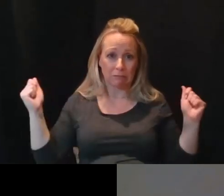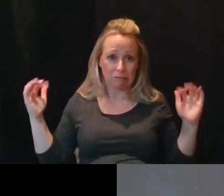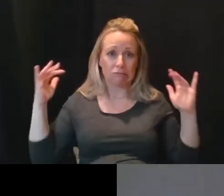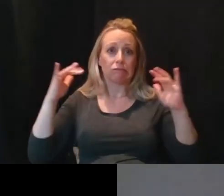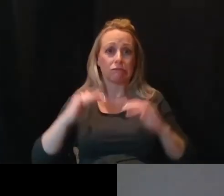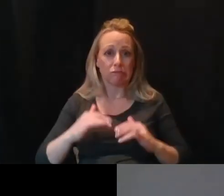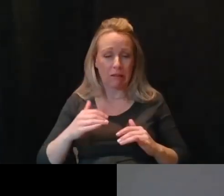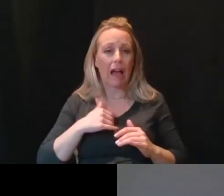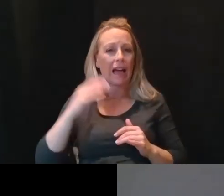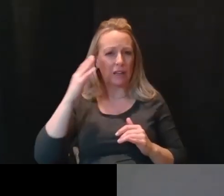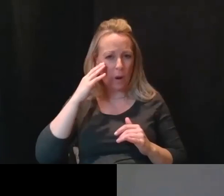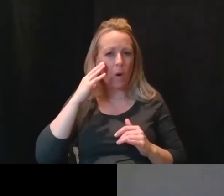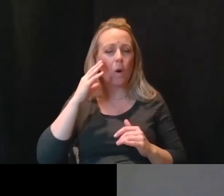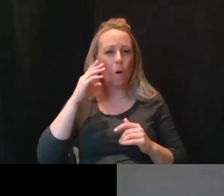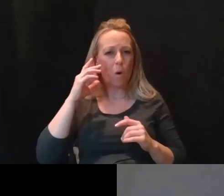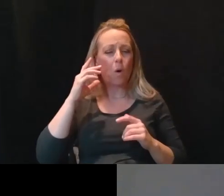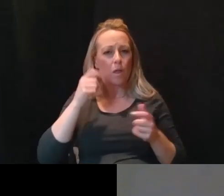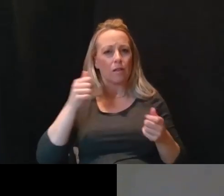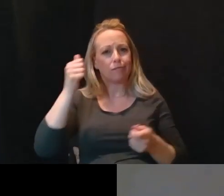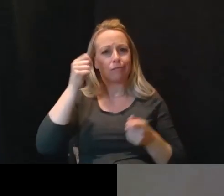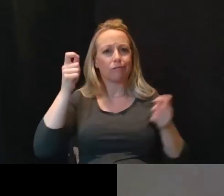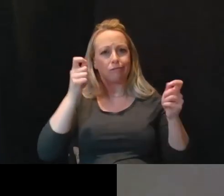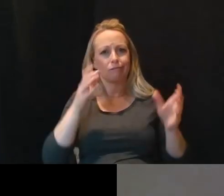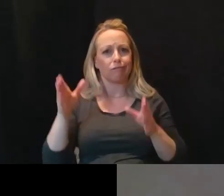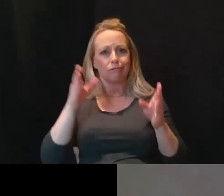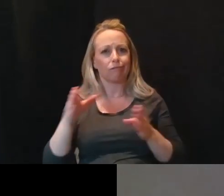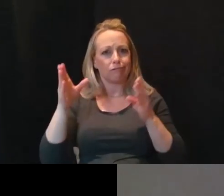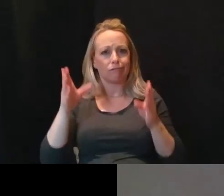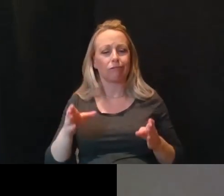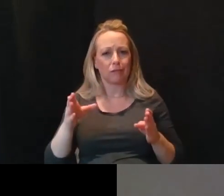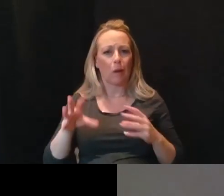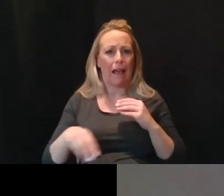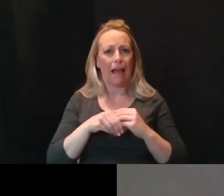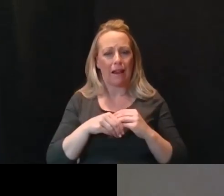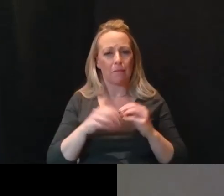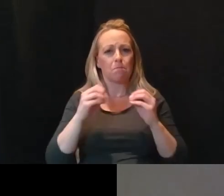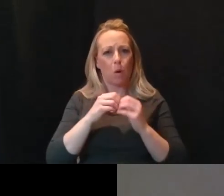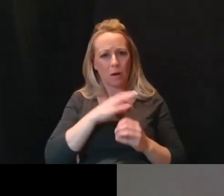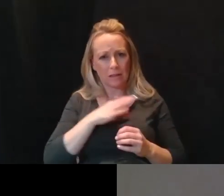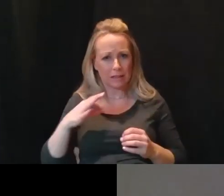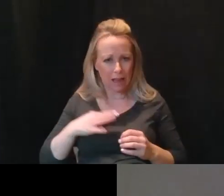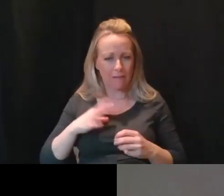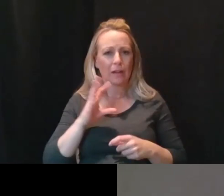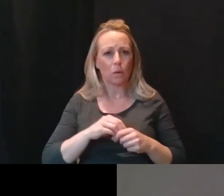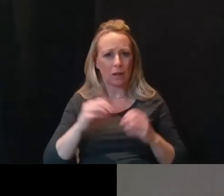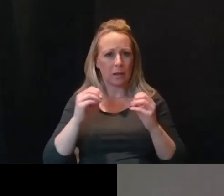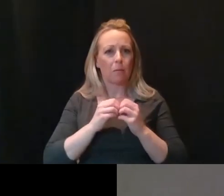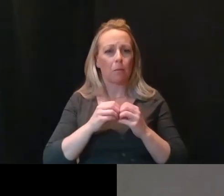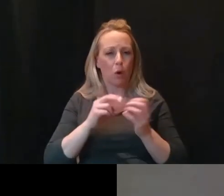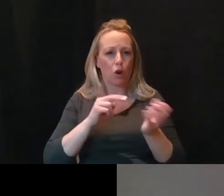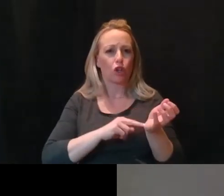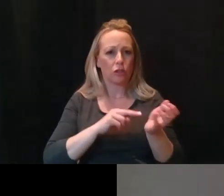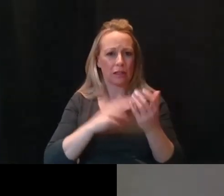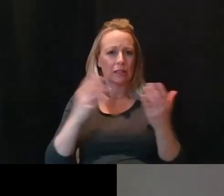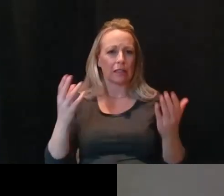of the clinic. We added more staff, including several nurses from Unity Point Trinity who are here